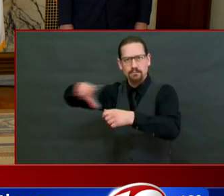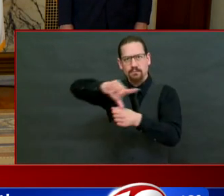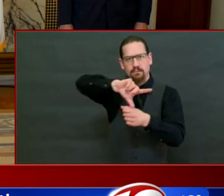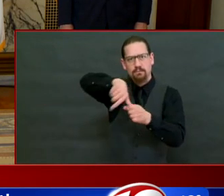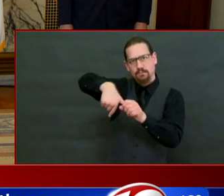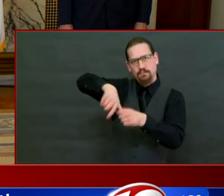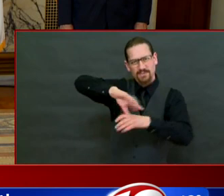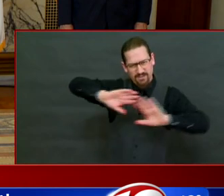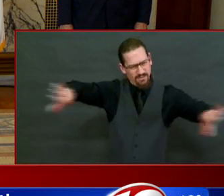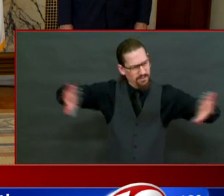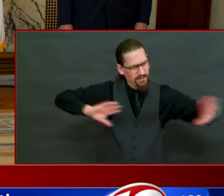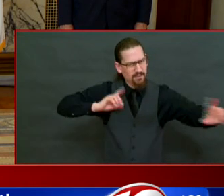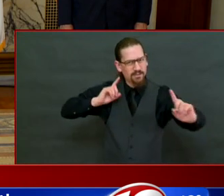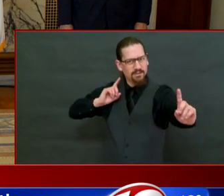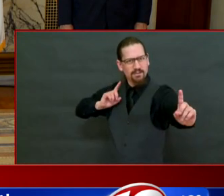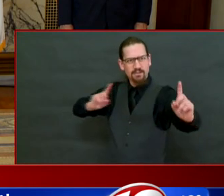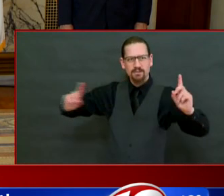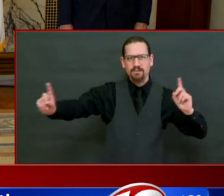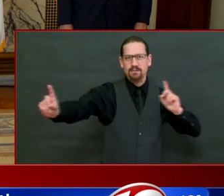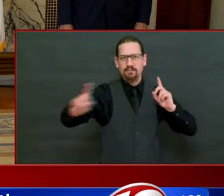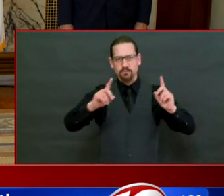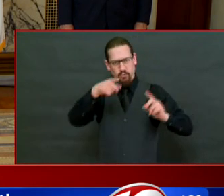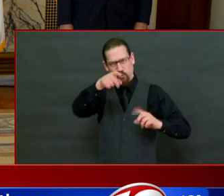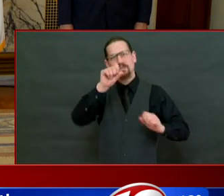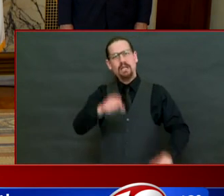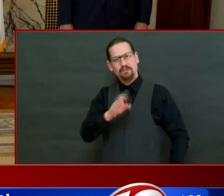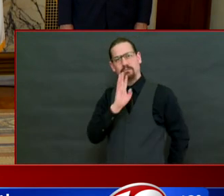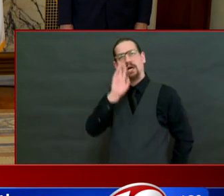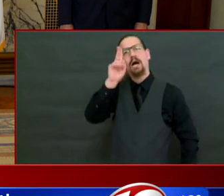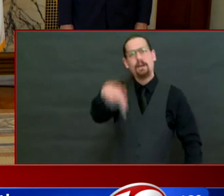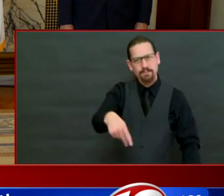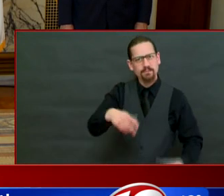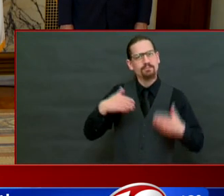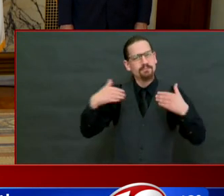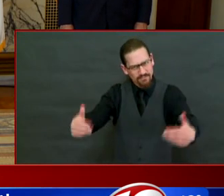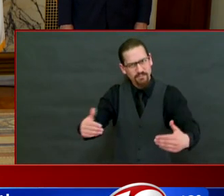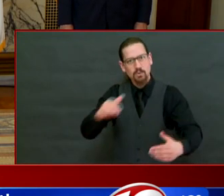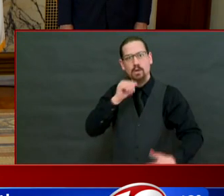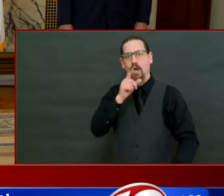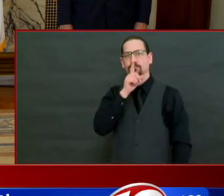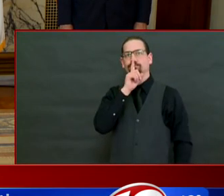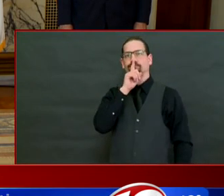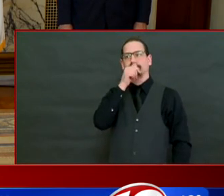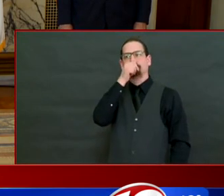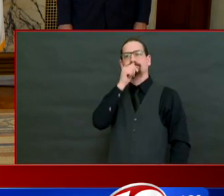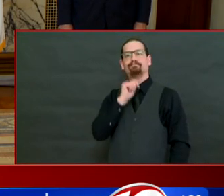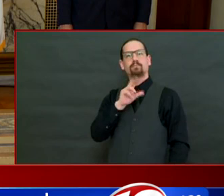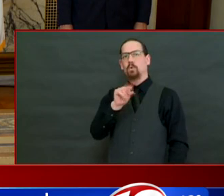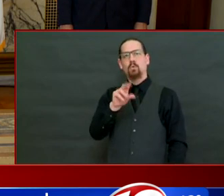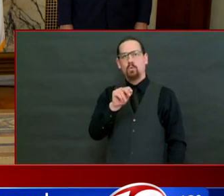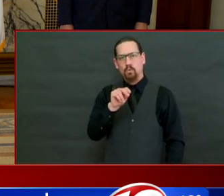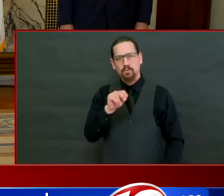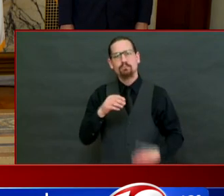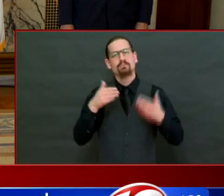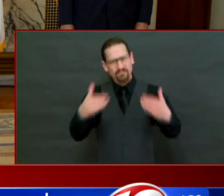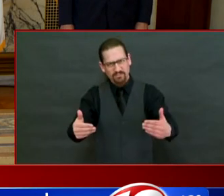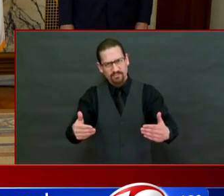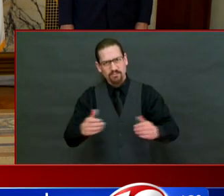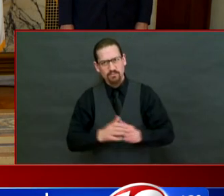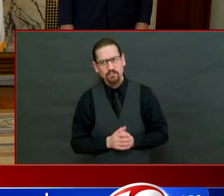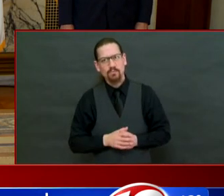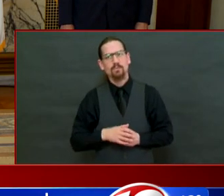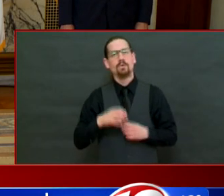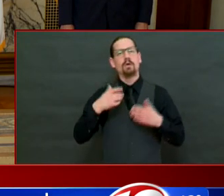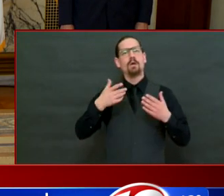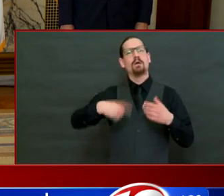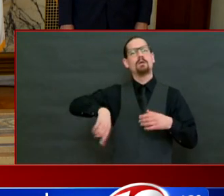I hope that that is helpful. The question that's probably on everyone's mind is, okay, how do you know we're